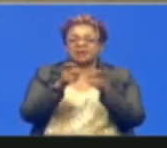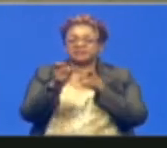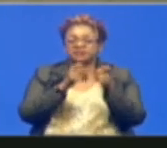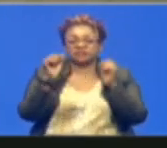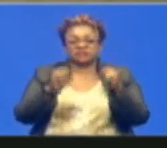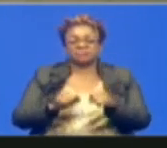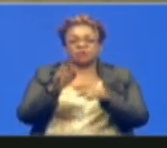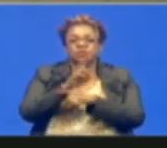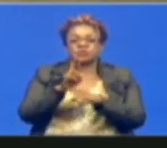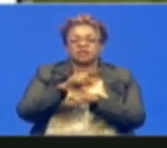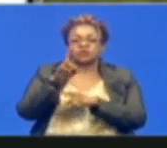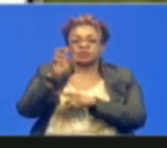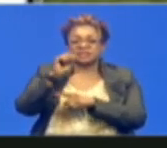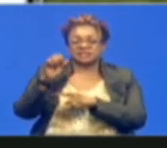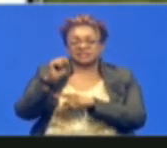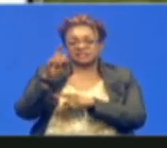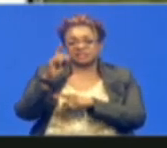new USSD short code